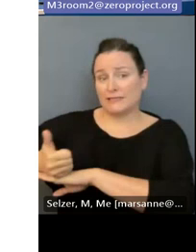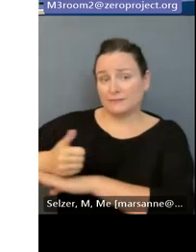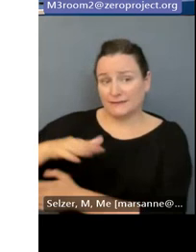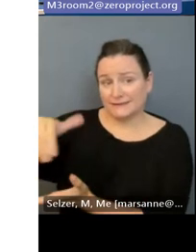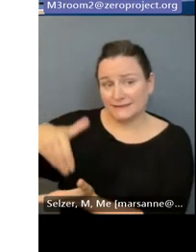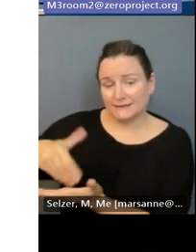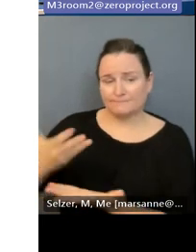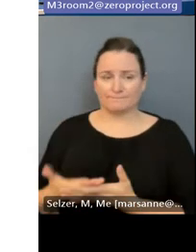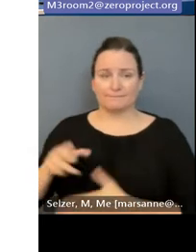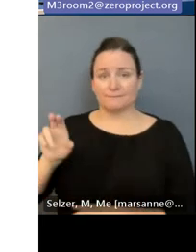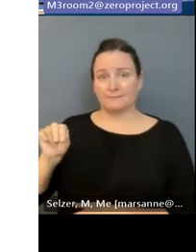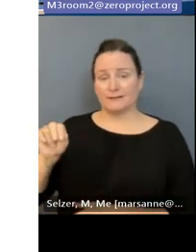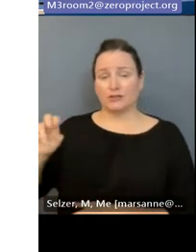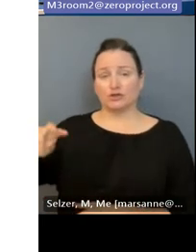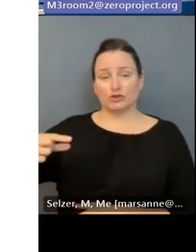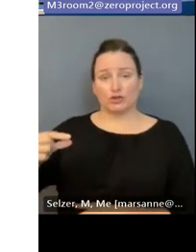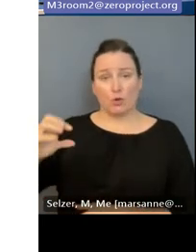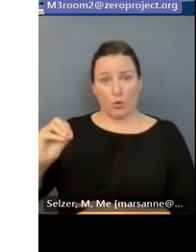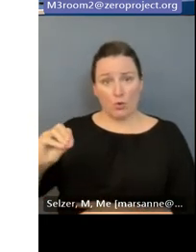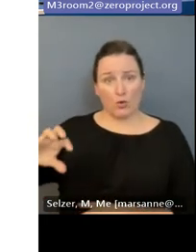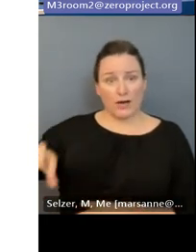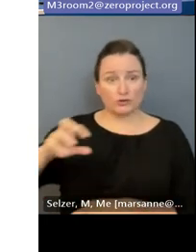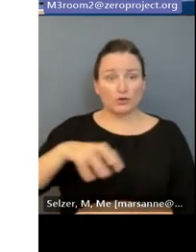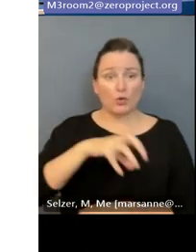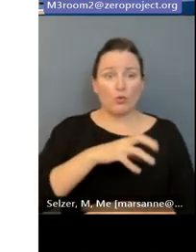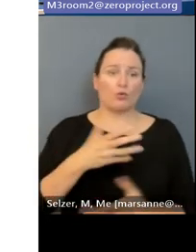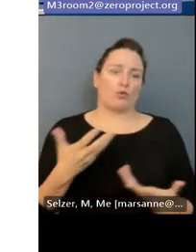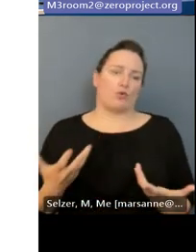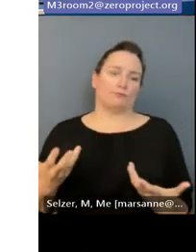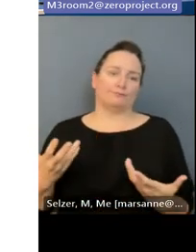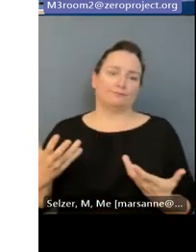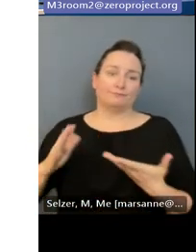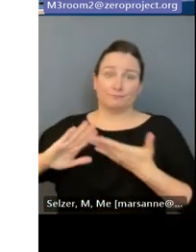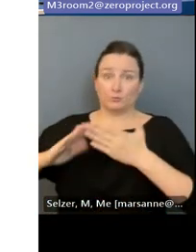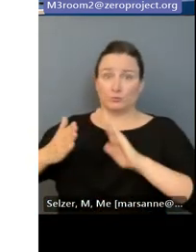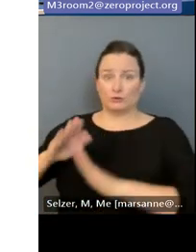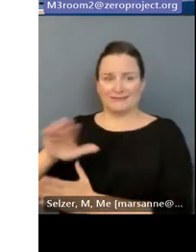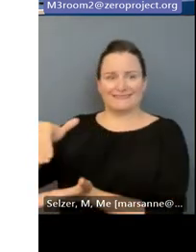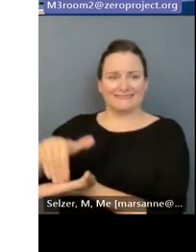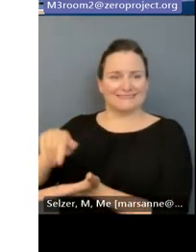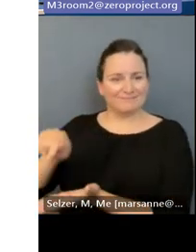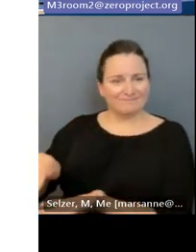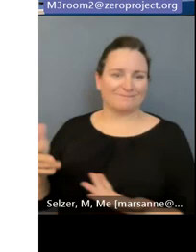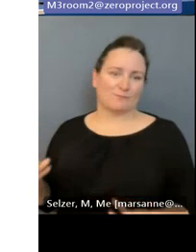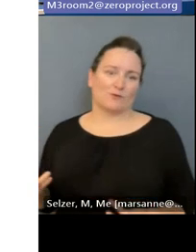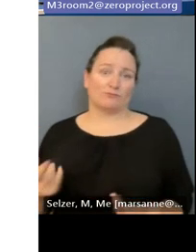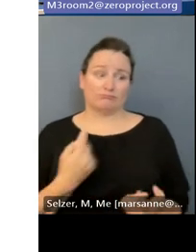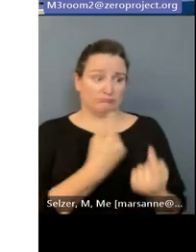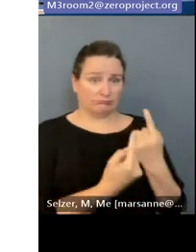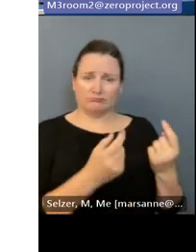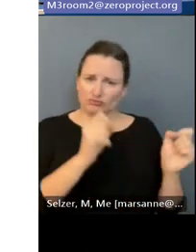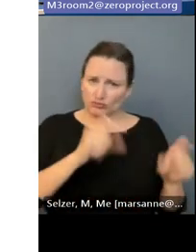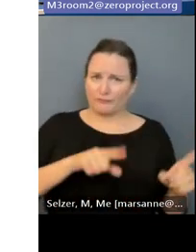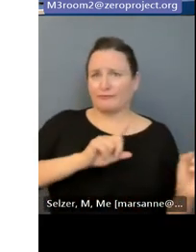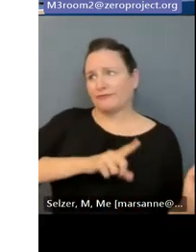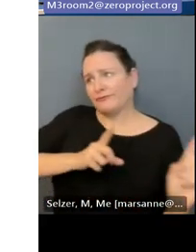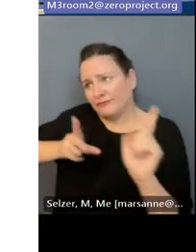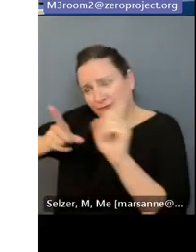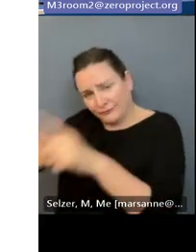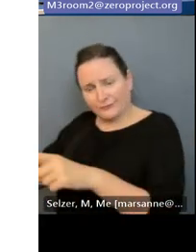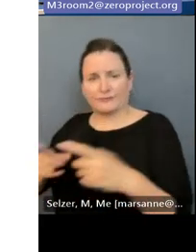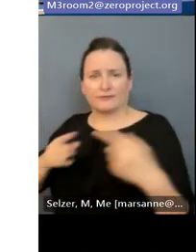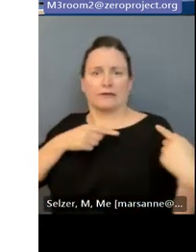hospital, hospitals are not in vicinity, they are far. So parents or patients have to travel to hospital. Rehabilitation